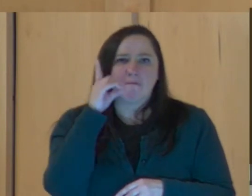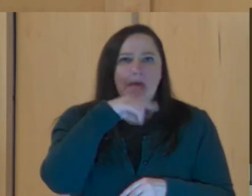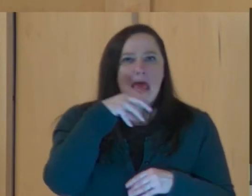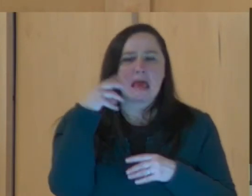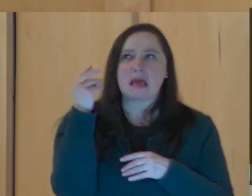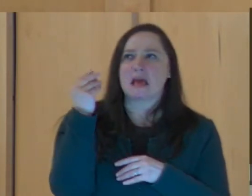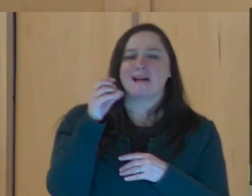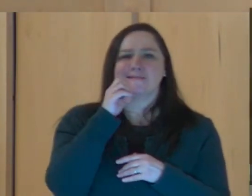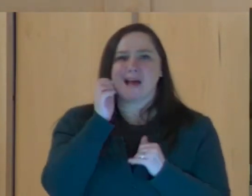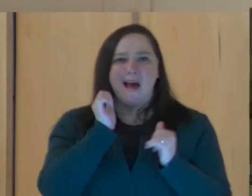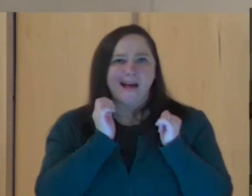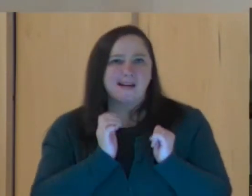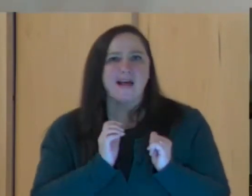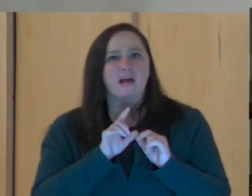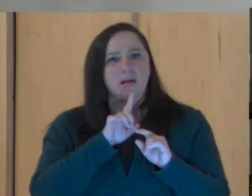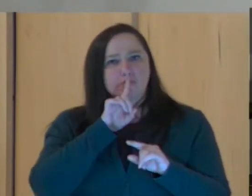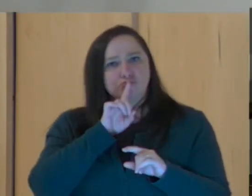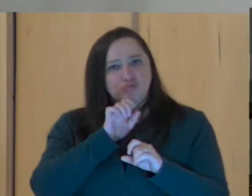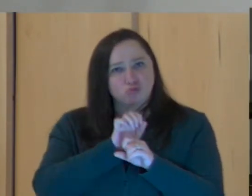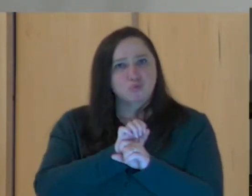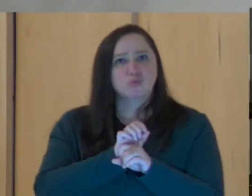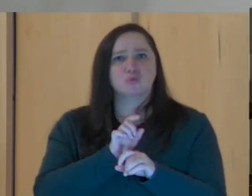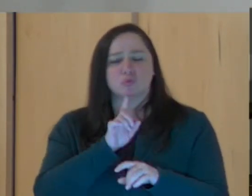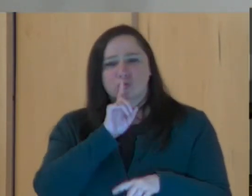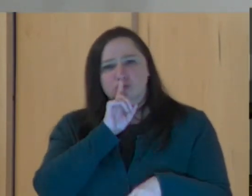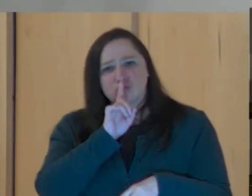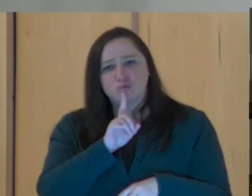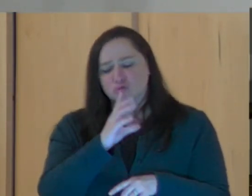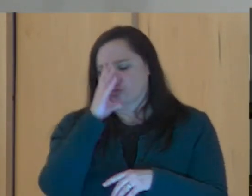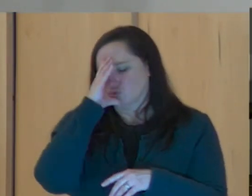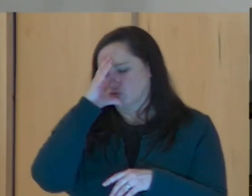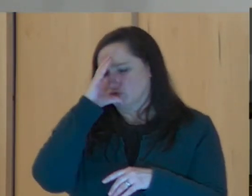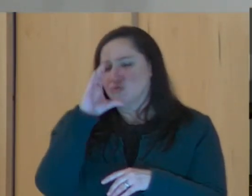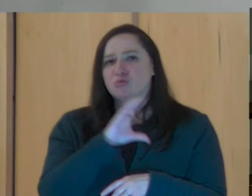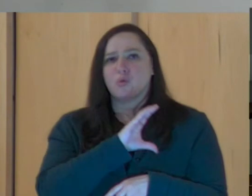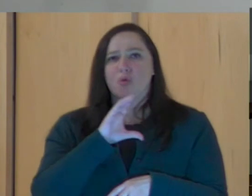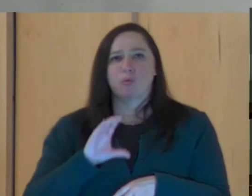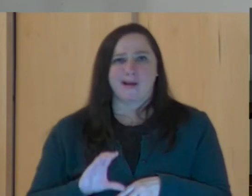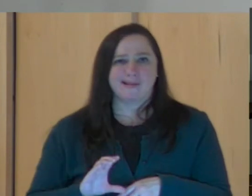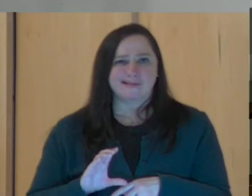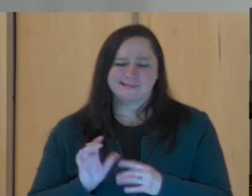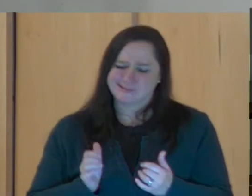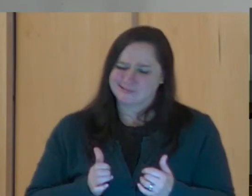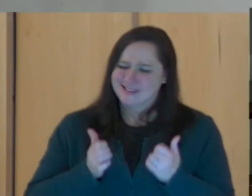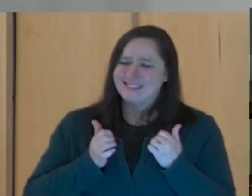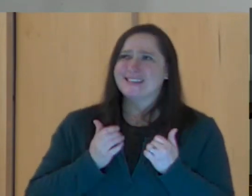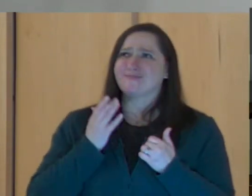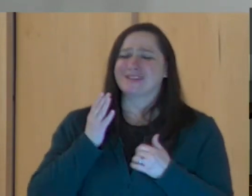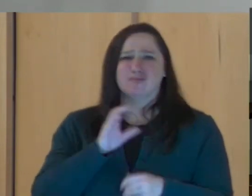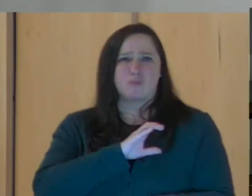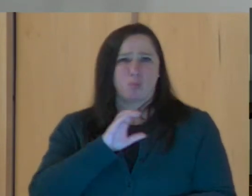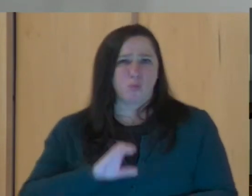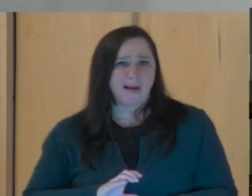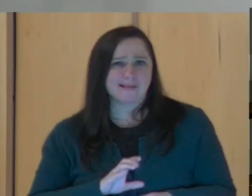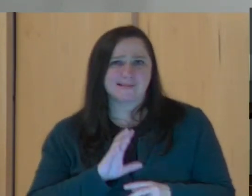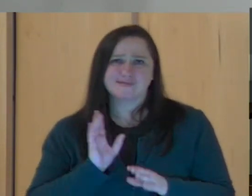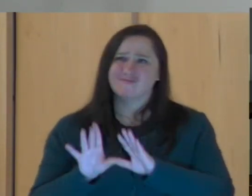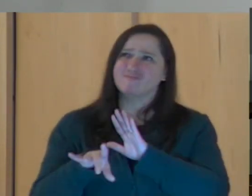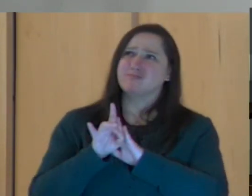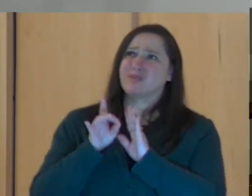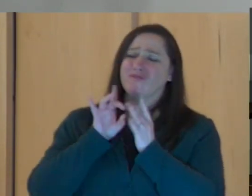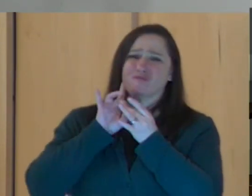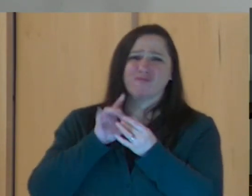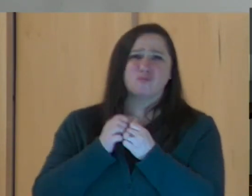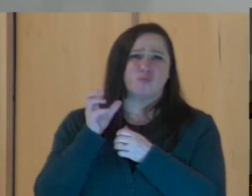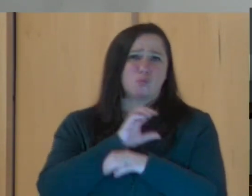not acting, but really truly knowing Christ and then living Christ, being found in him.